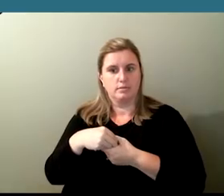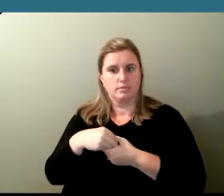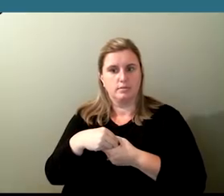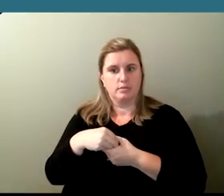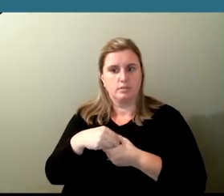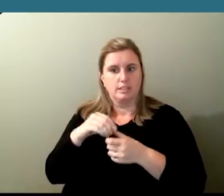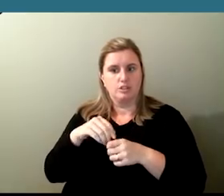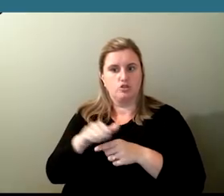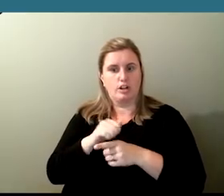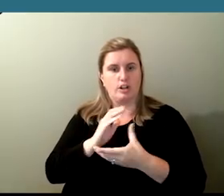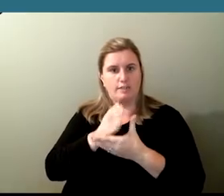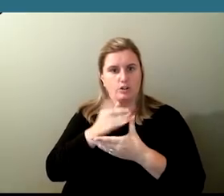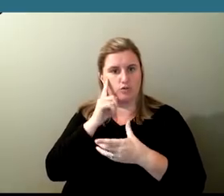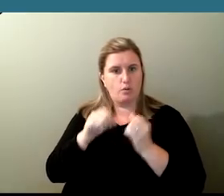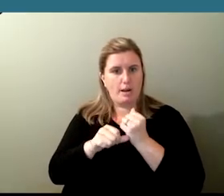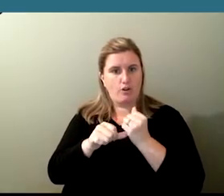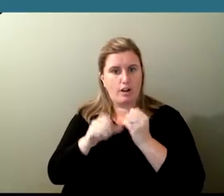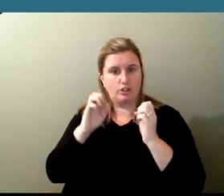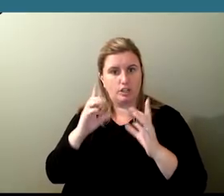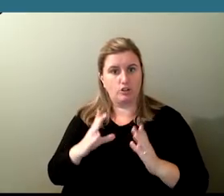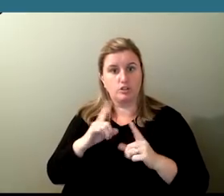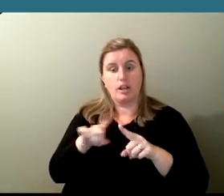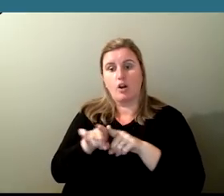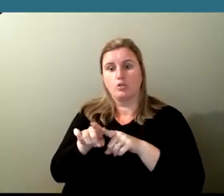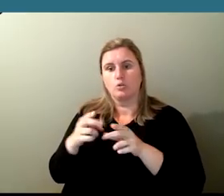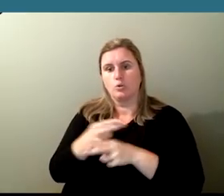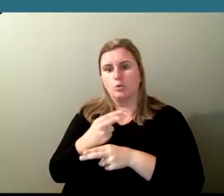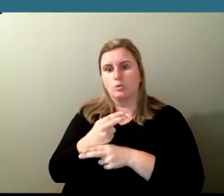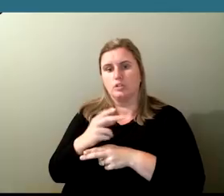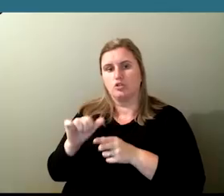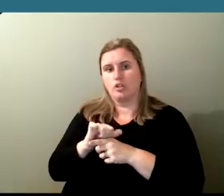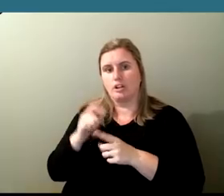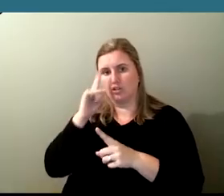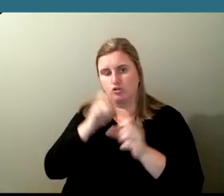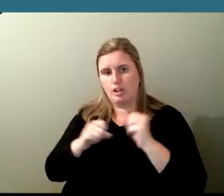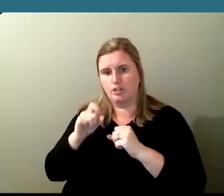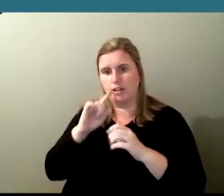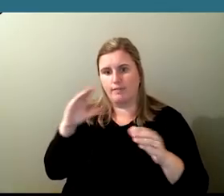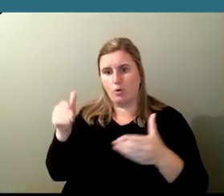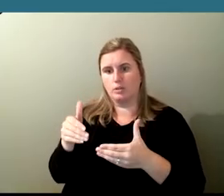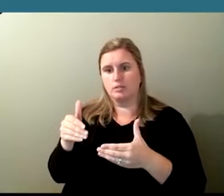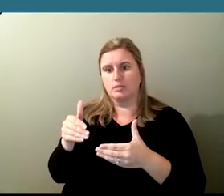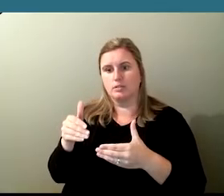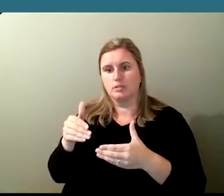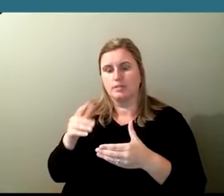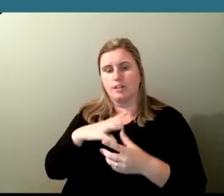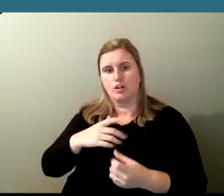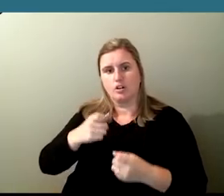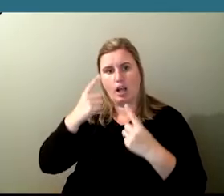training interventions for our paraeducators, and of course using training strategies that focus on, that are